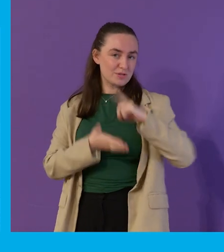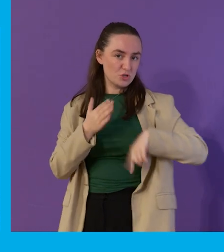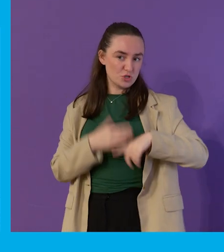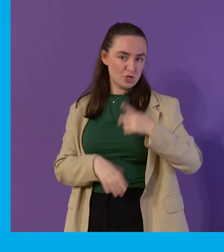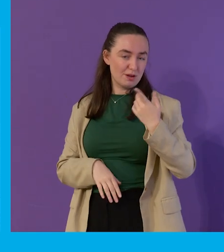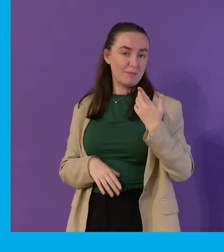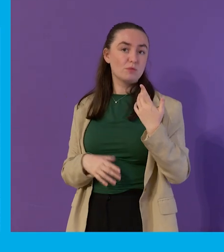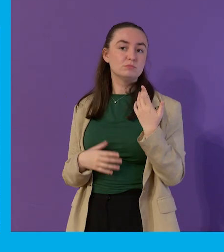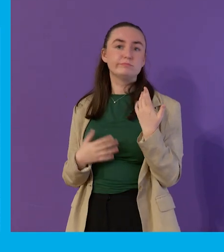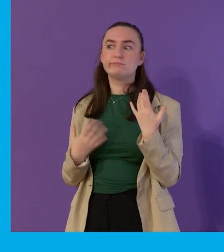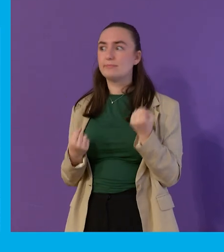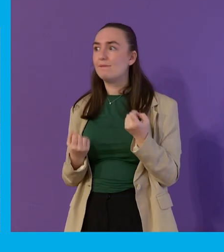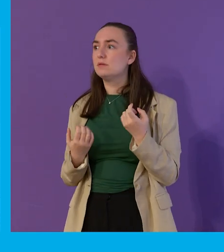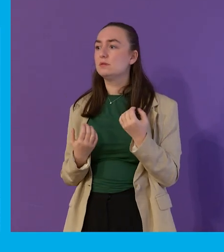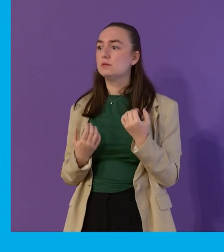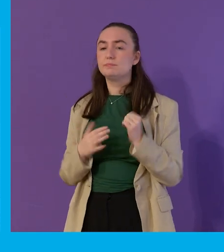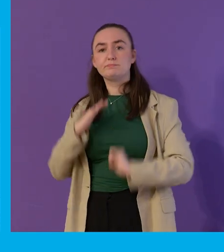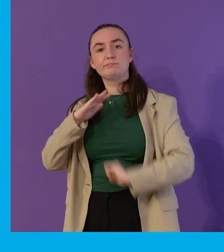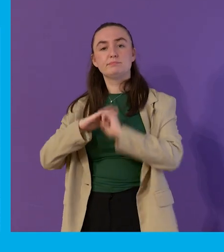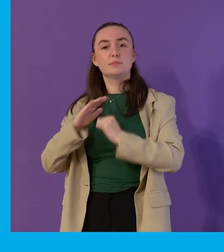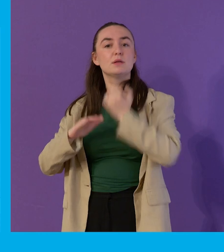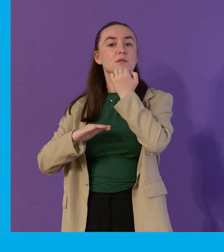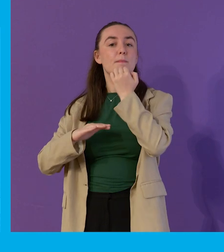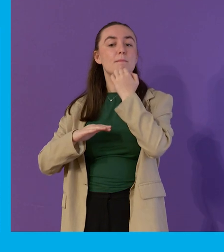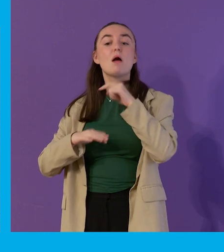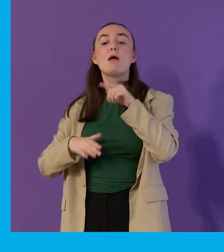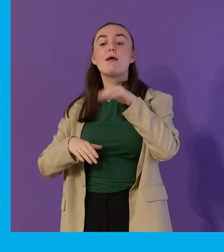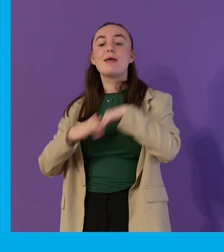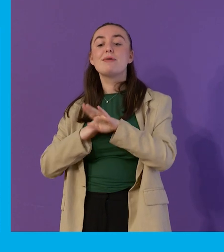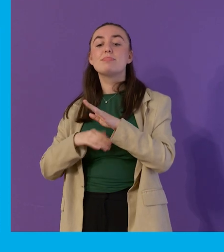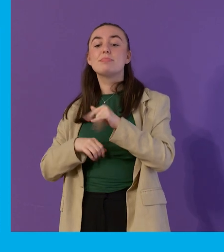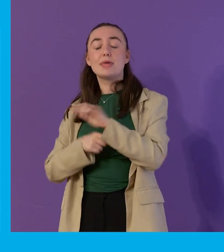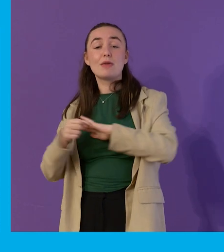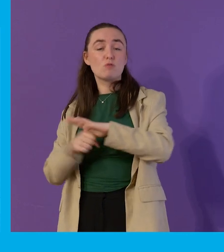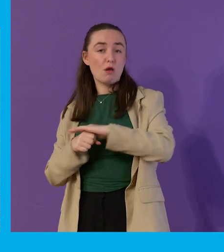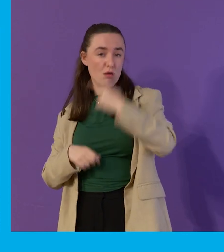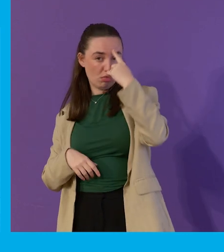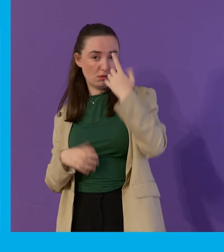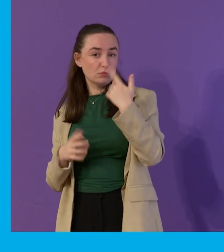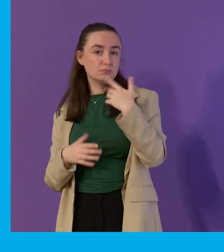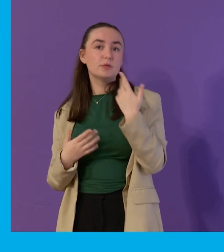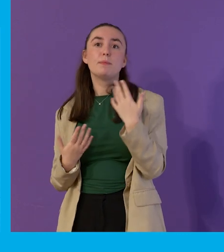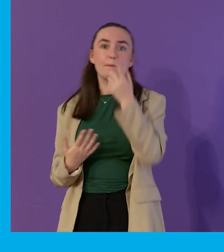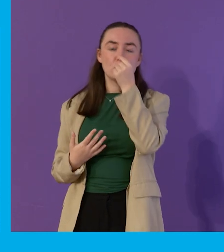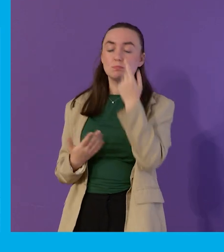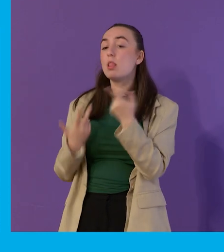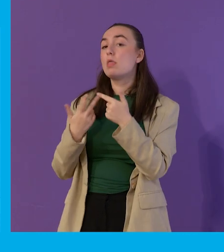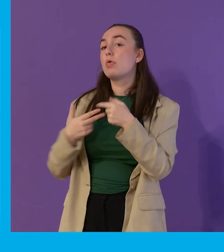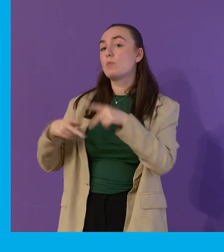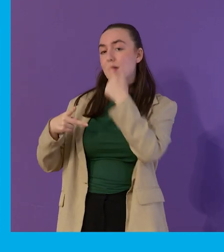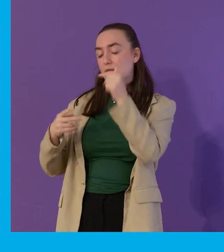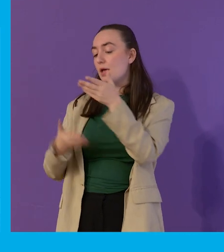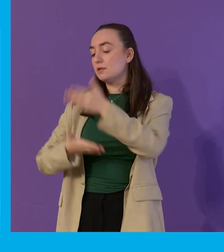have a certain amount, a number of people living in those areas, but maybe there's another way we can think about dividing that up. So